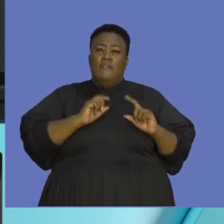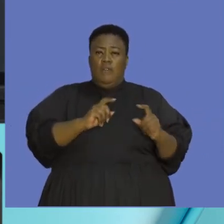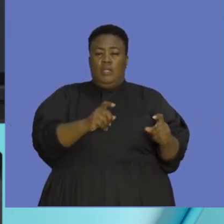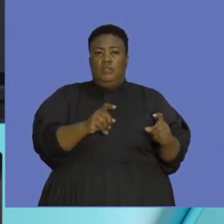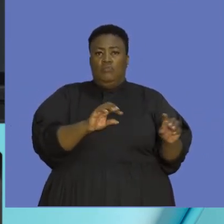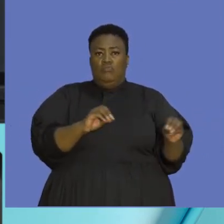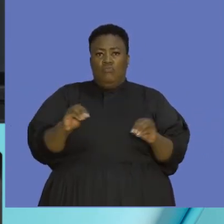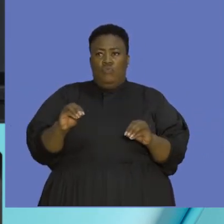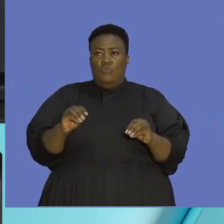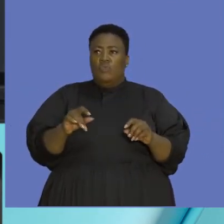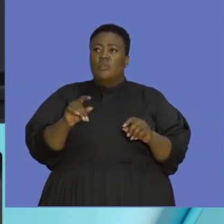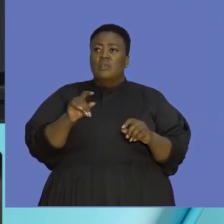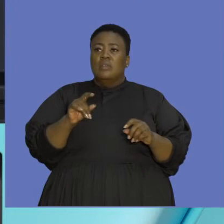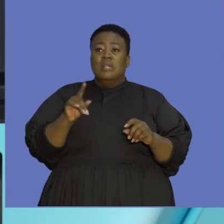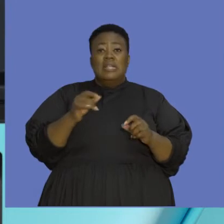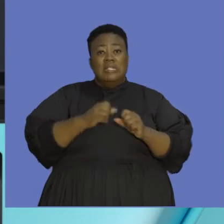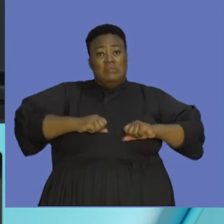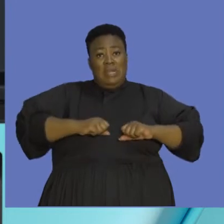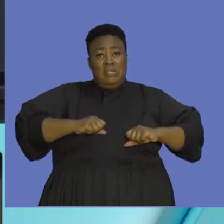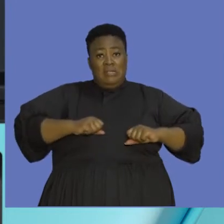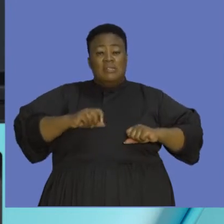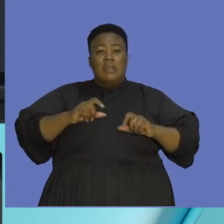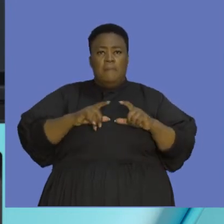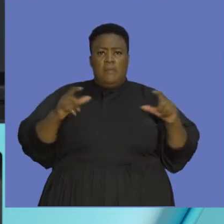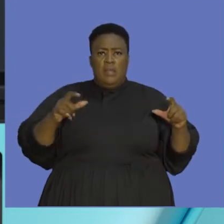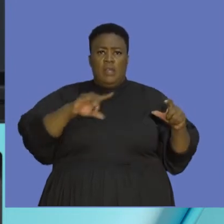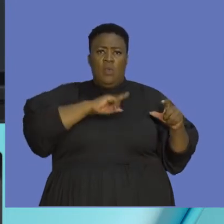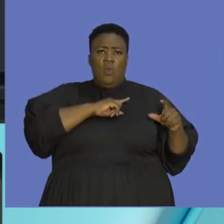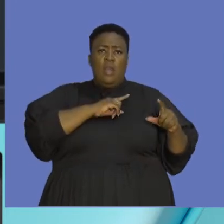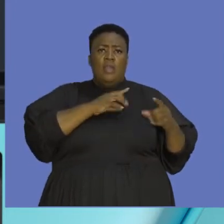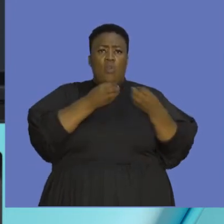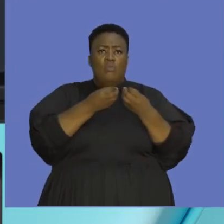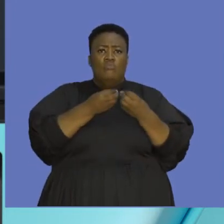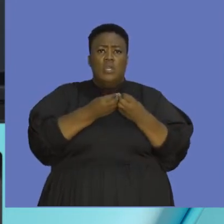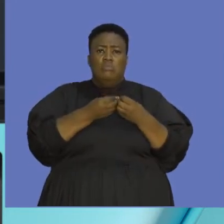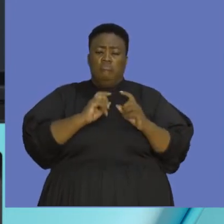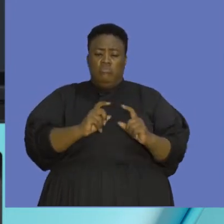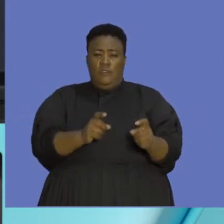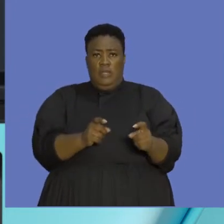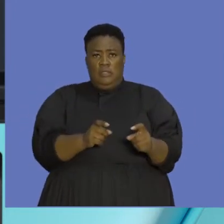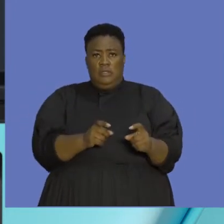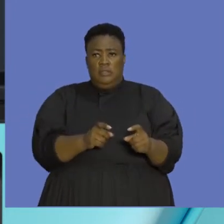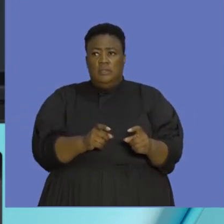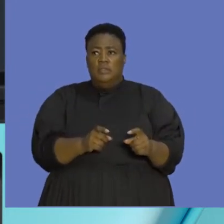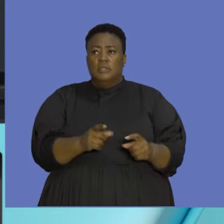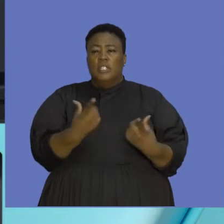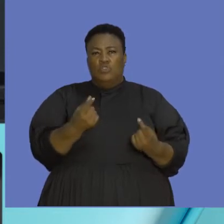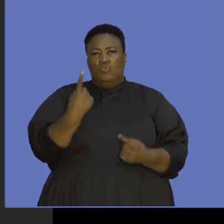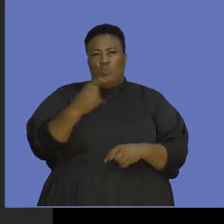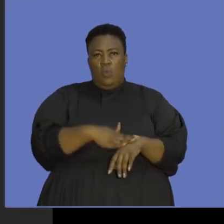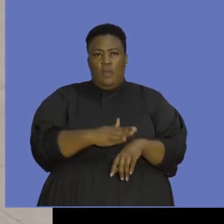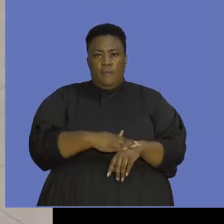And every space is bigger because the object is accelerating. Okay, let's do one